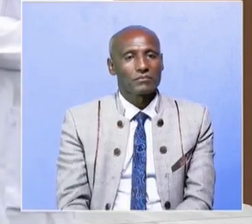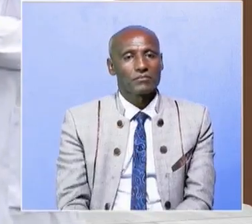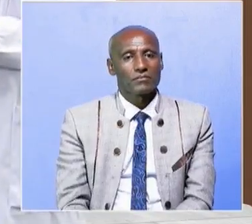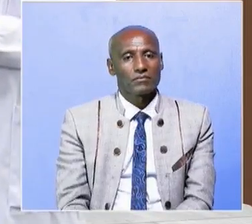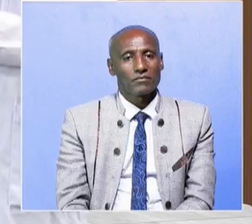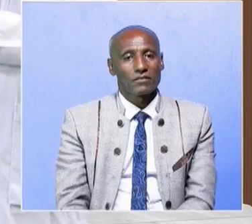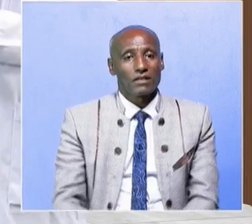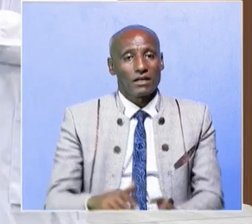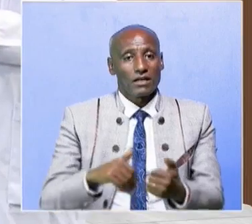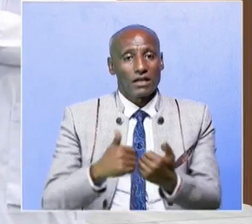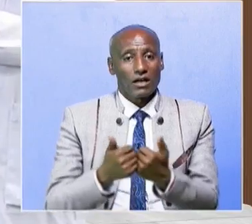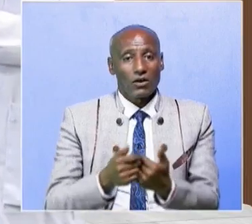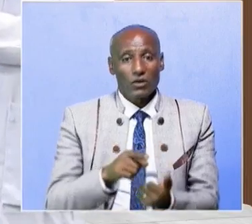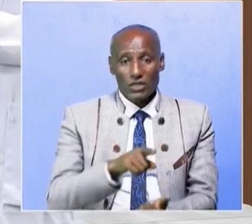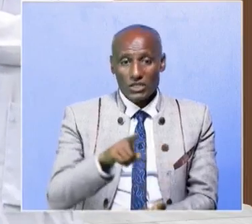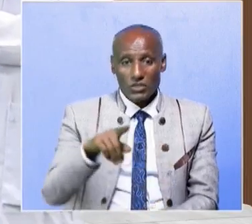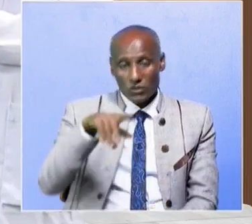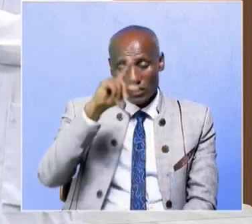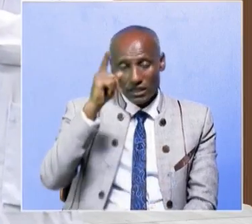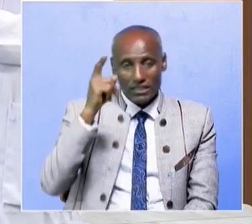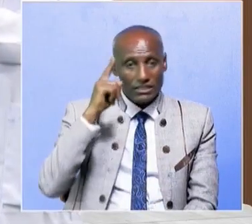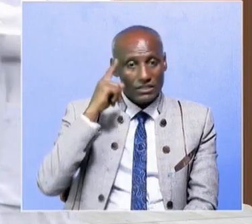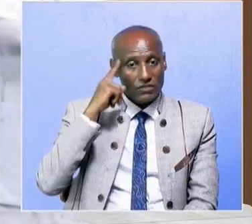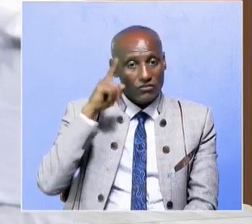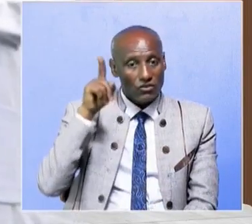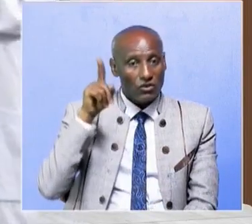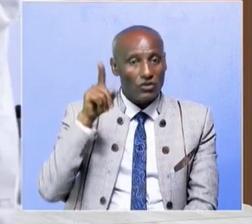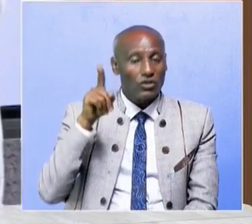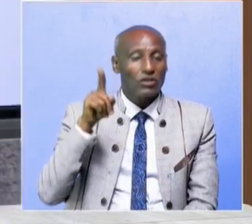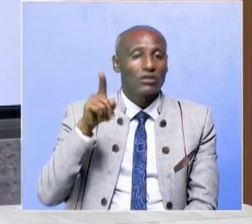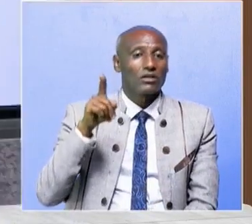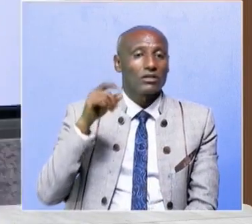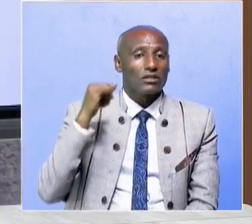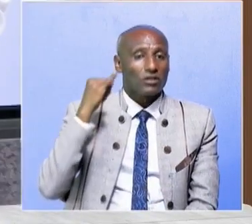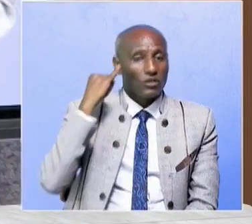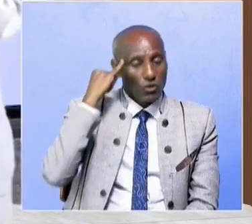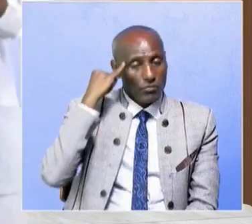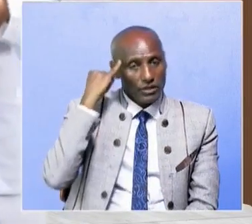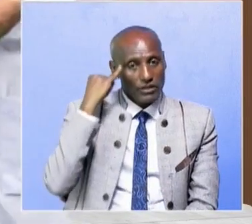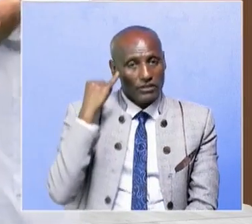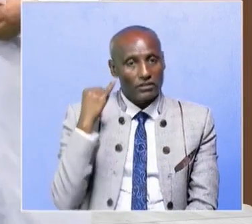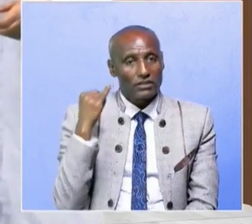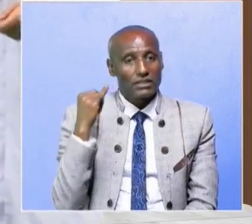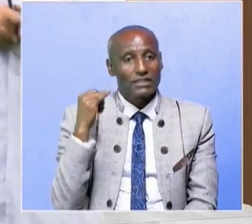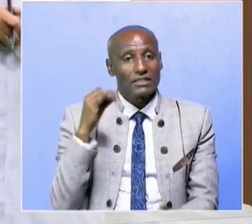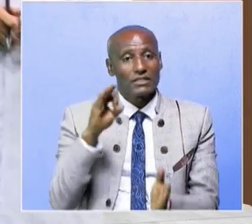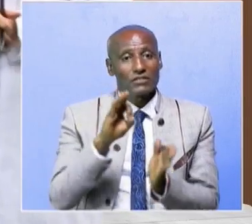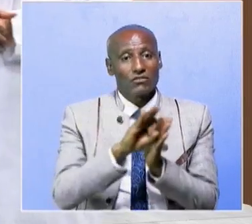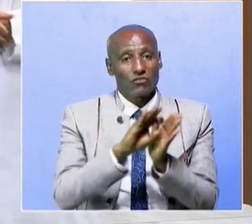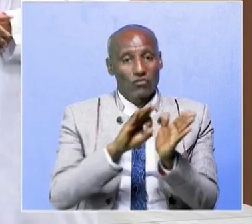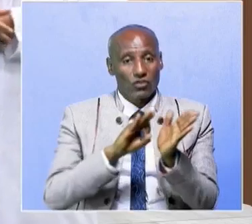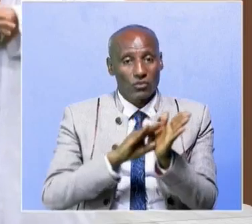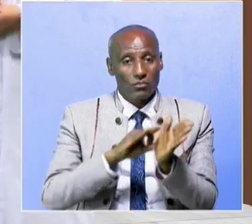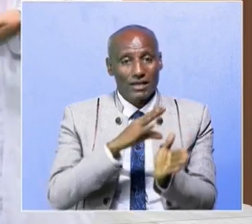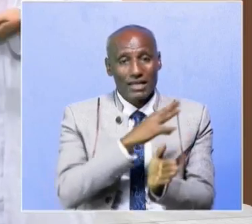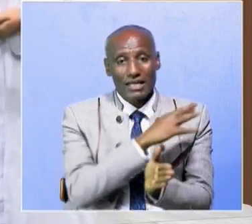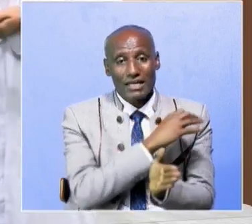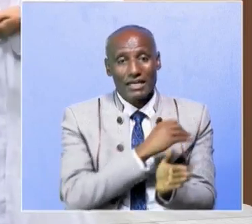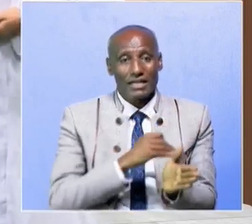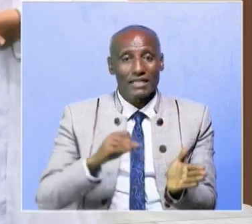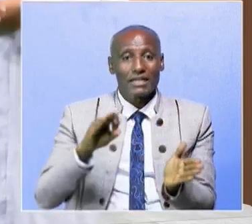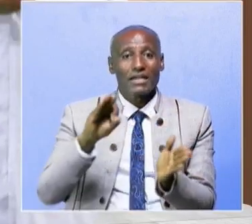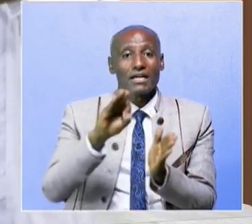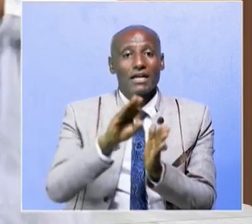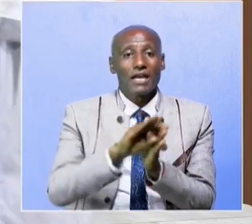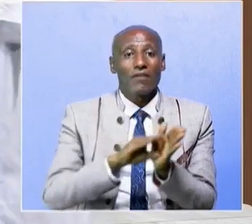is how you ask for opinion, using formal and informal expressions. How